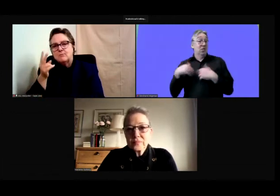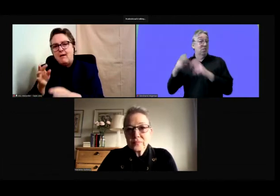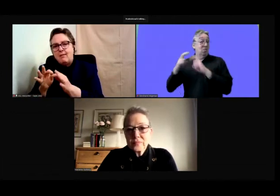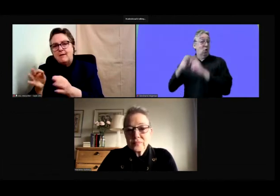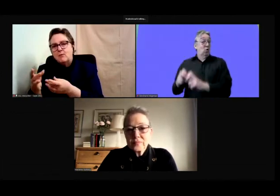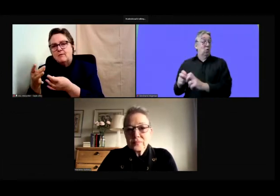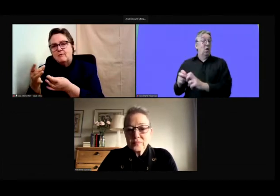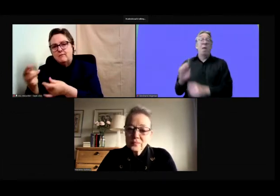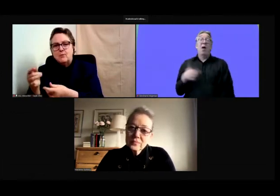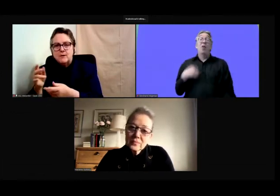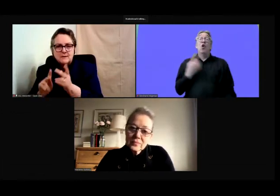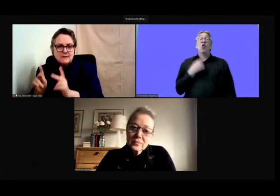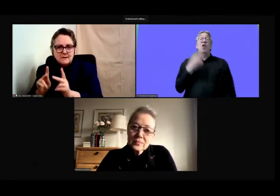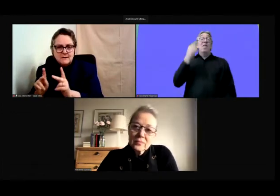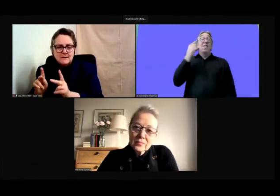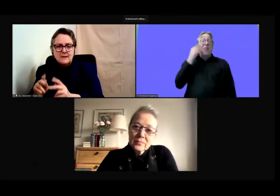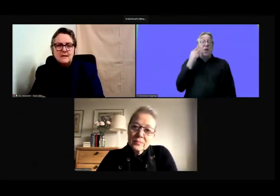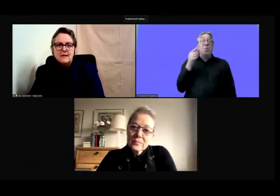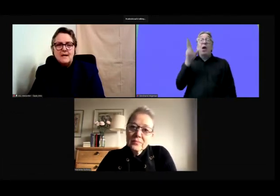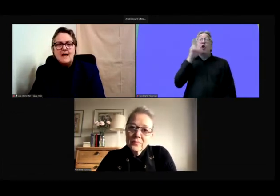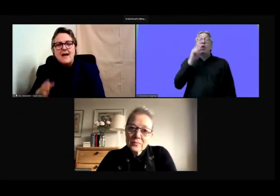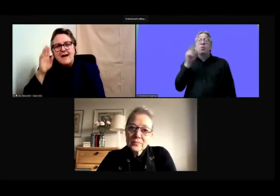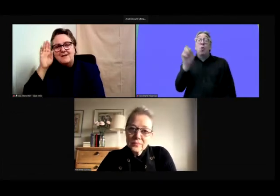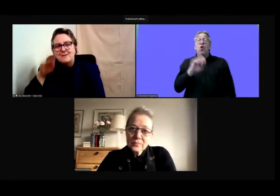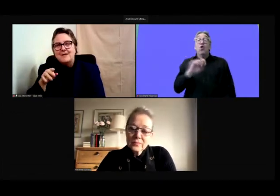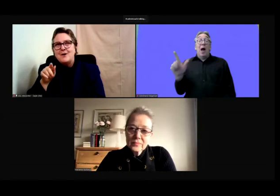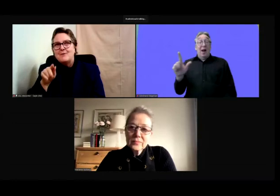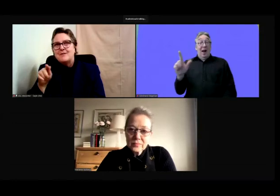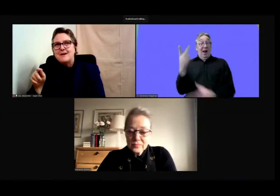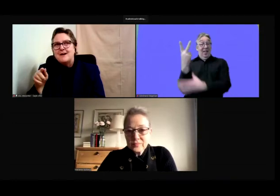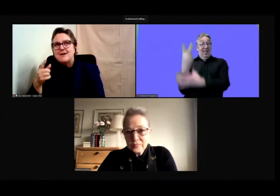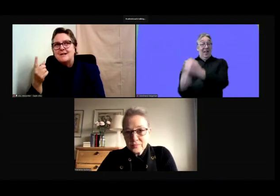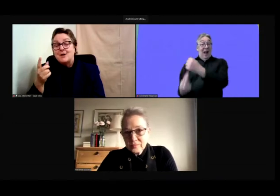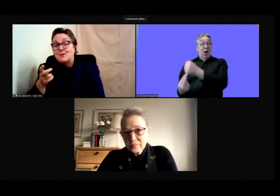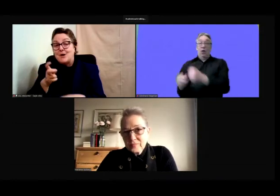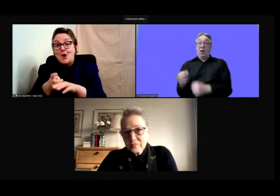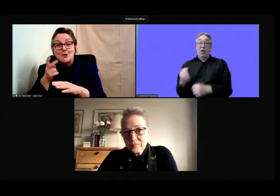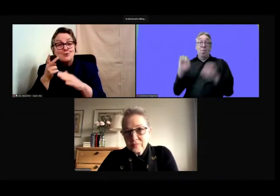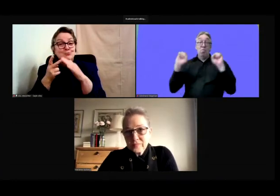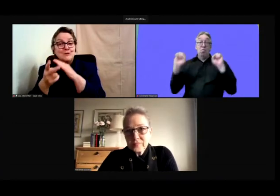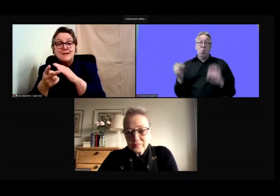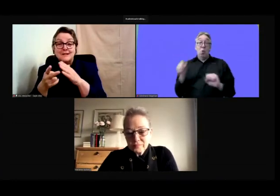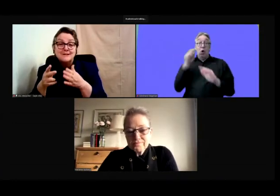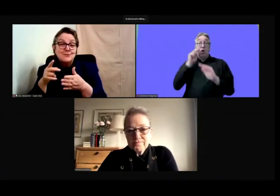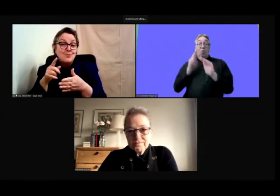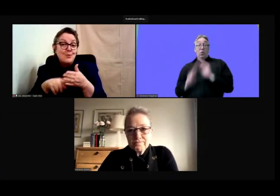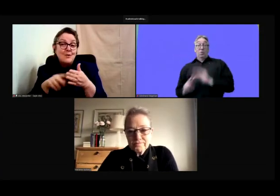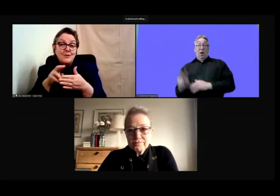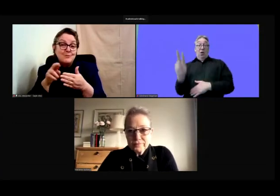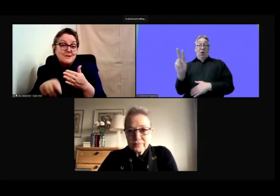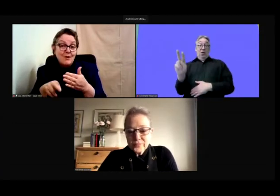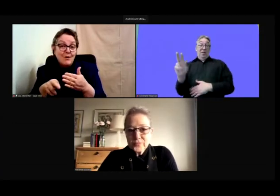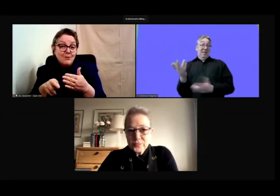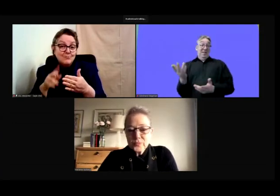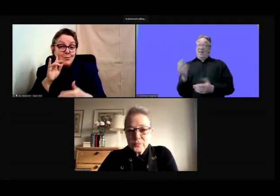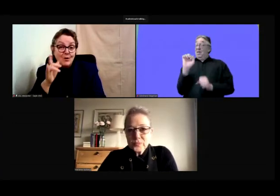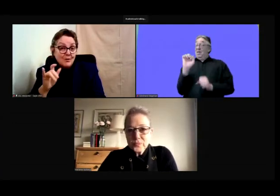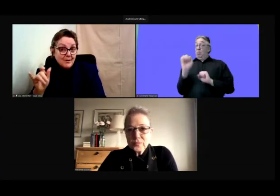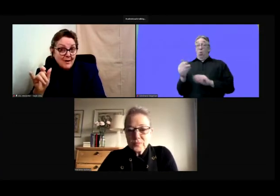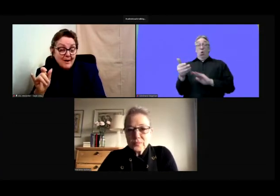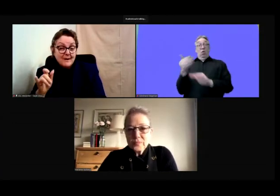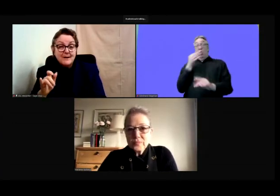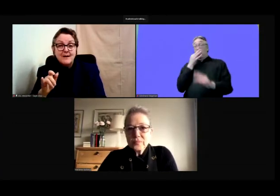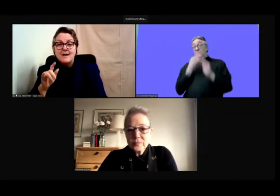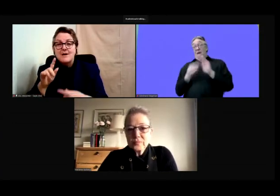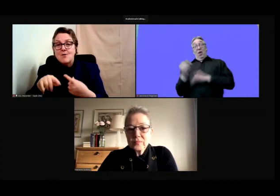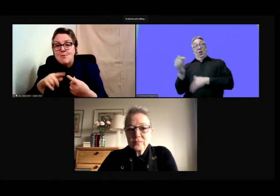As we know there, it's always hard to say what comes out and when does it happen, right? So it's I think we are not